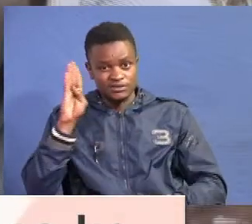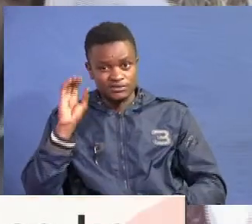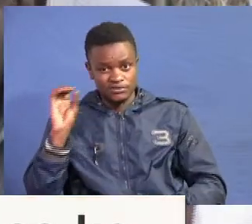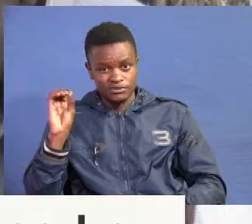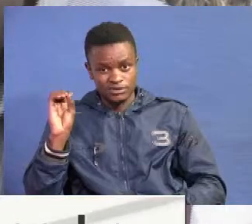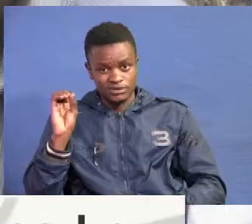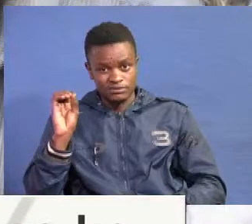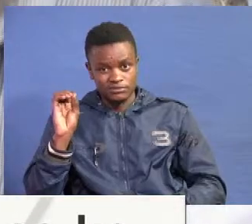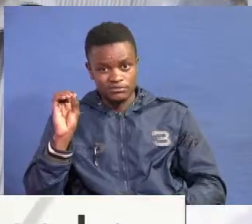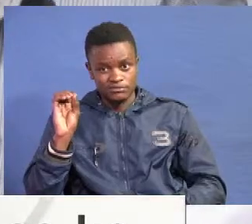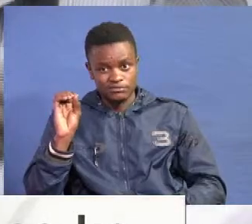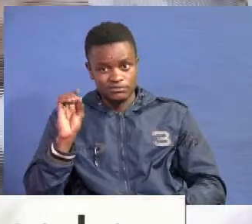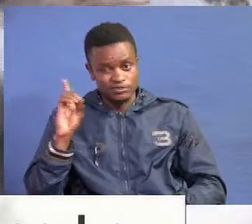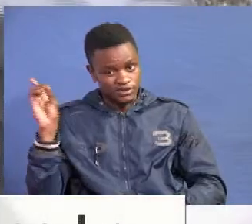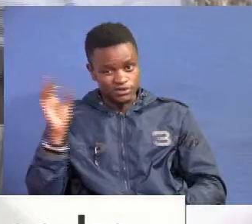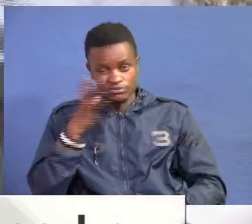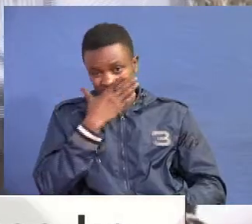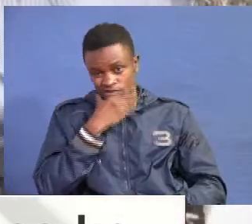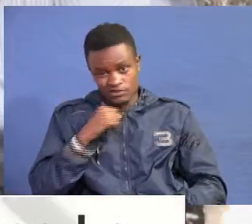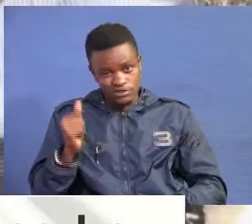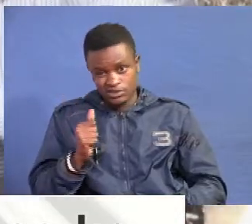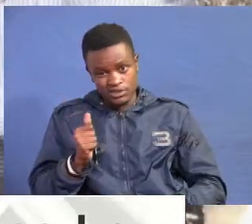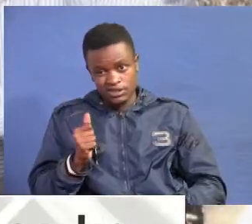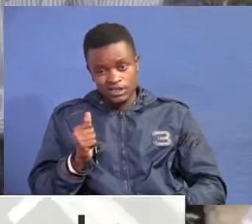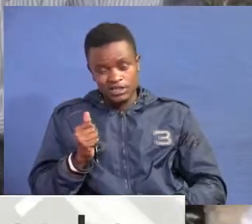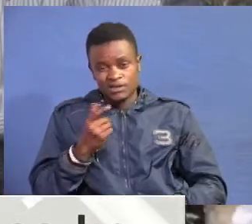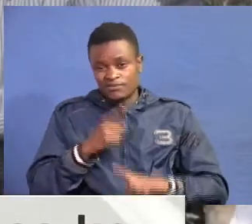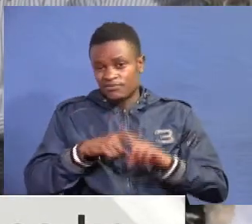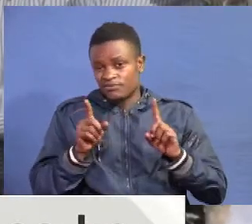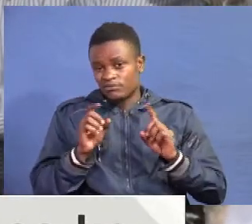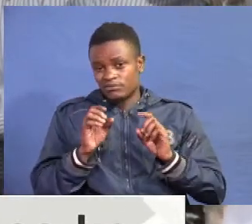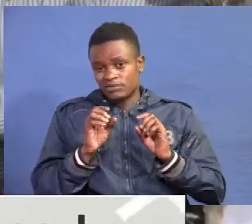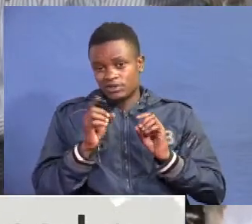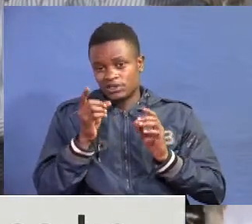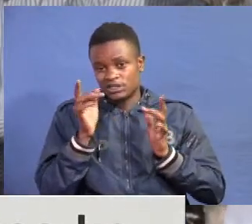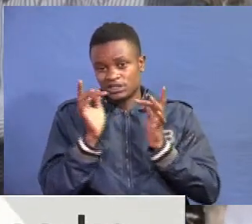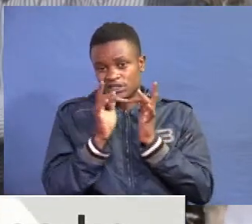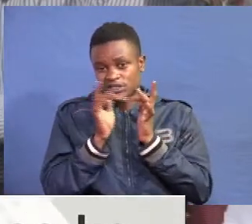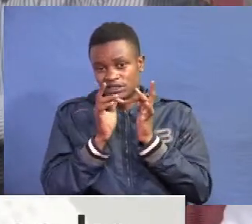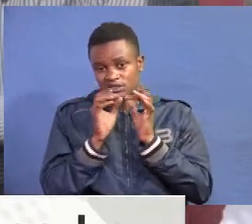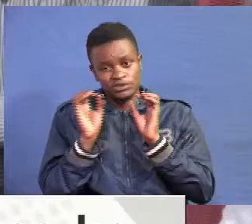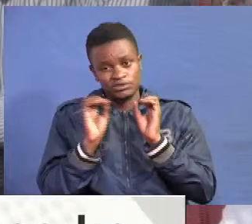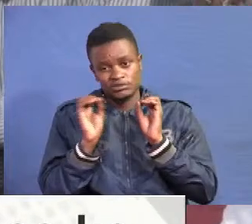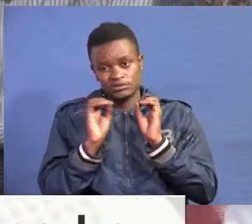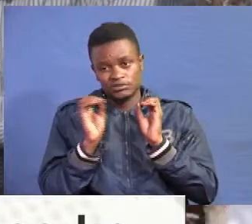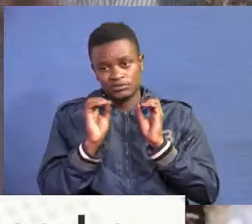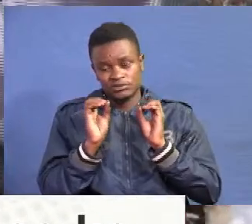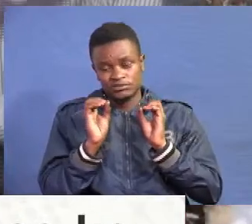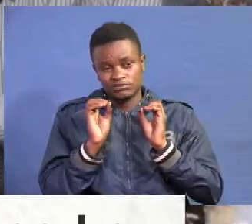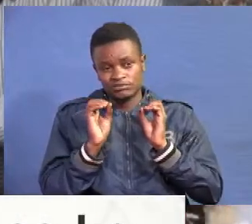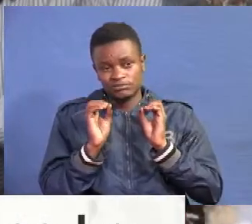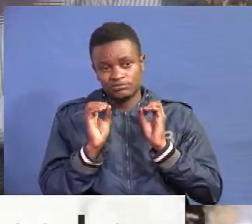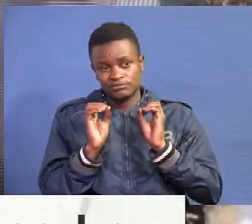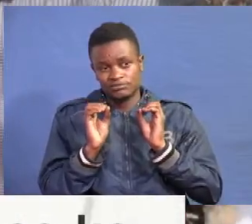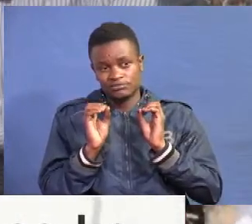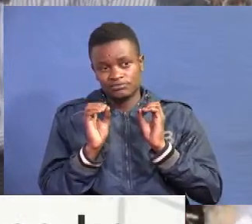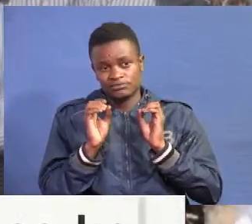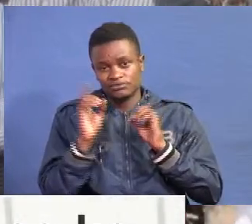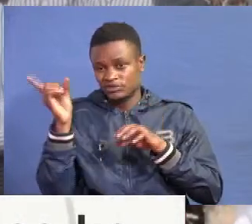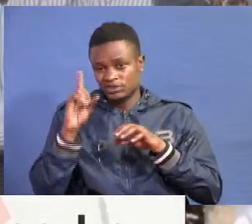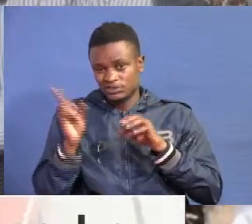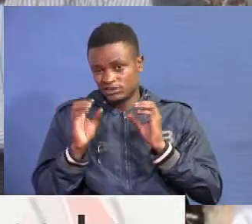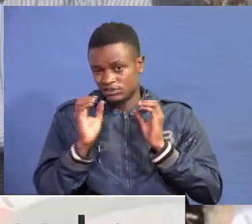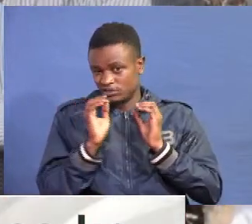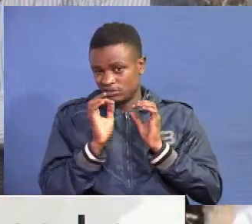40. Hatuna network. Ile mahali karibu ni hapa ni Sanguri 30 km, Saka 20